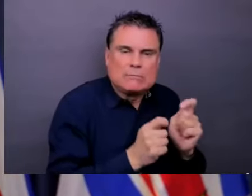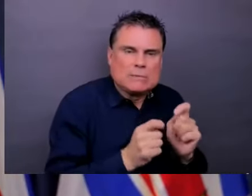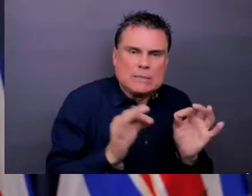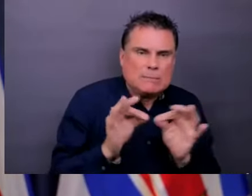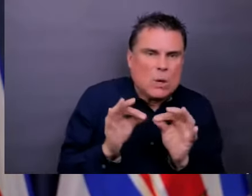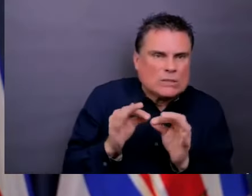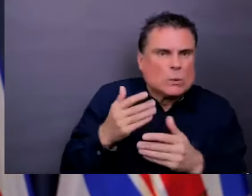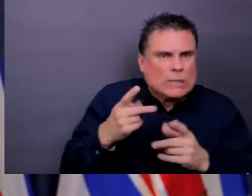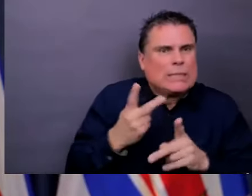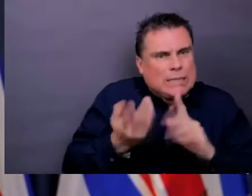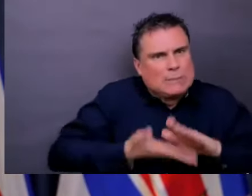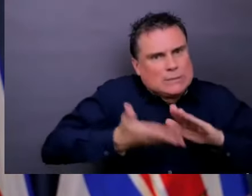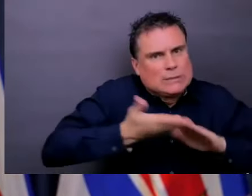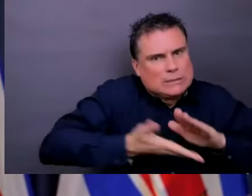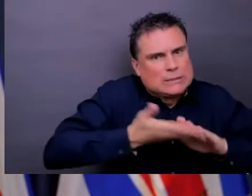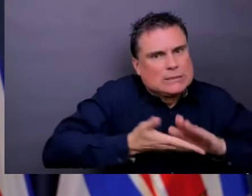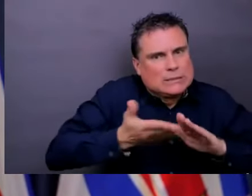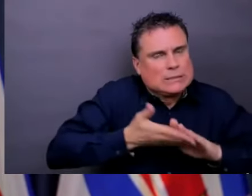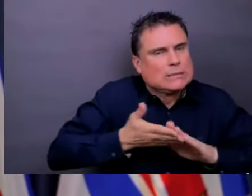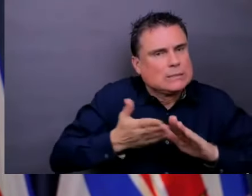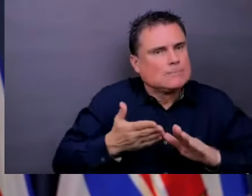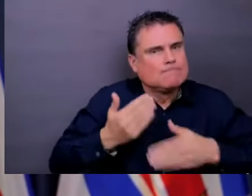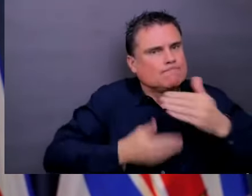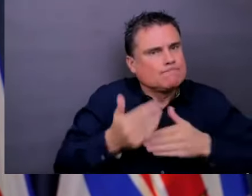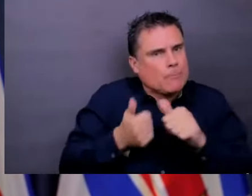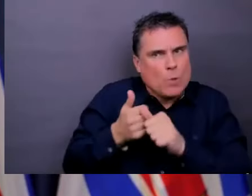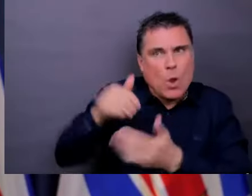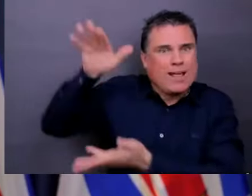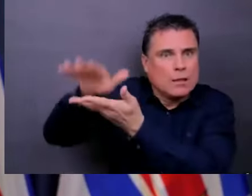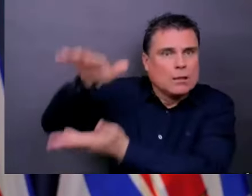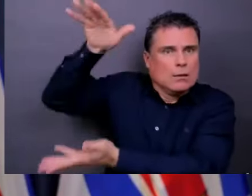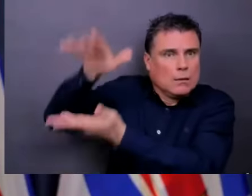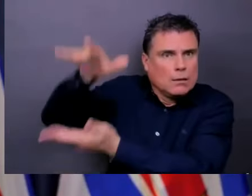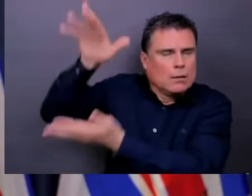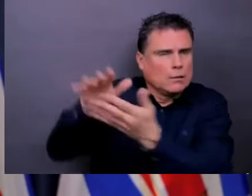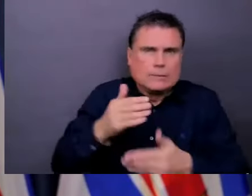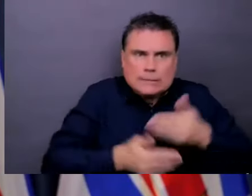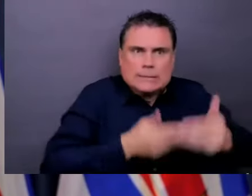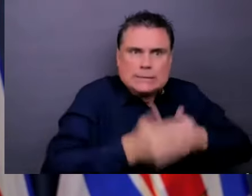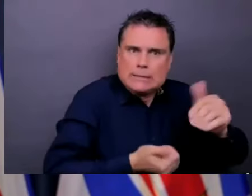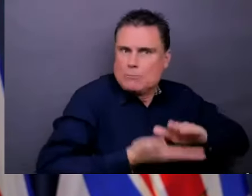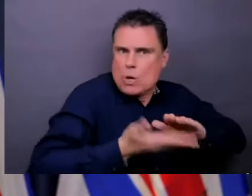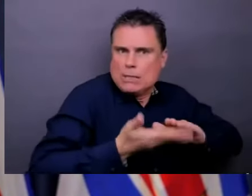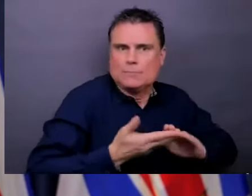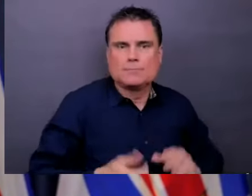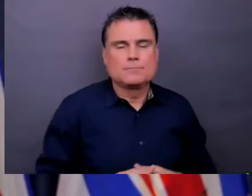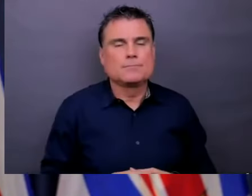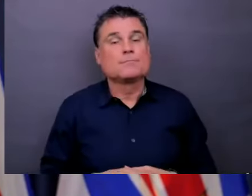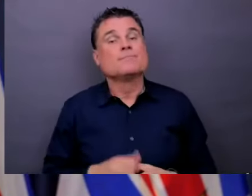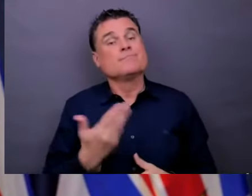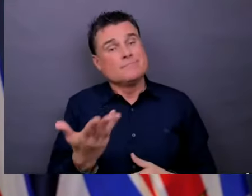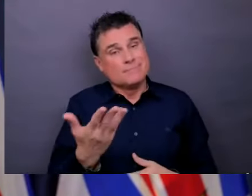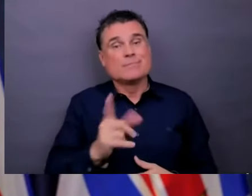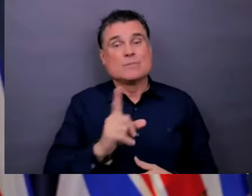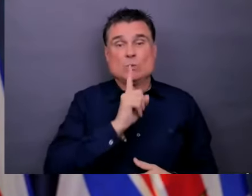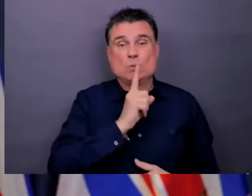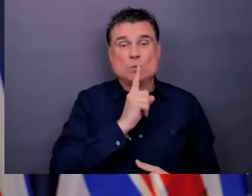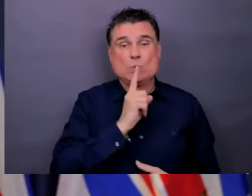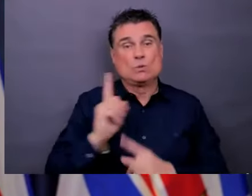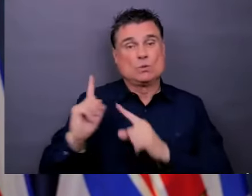and in Vancouver Coastal Health, where we've seen some increase in the number of cases, especially over the last 10